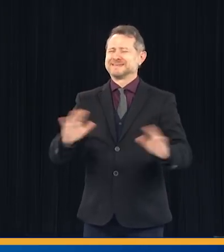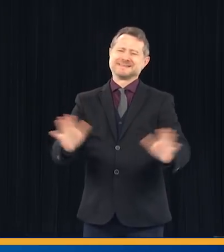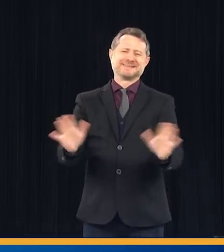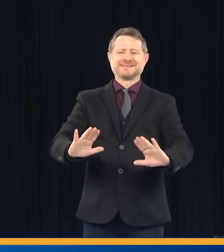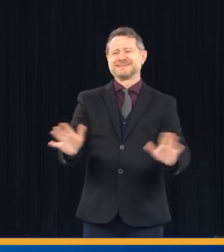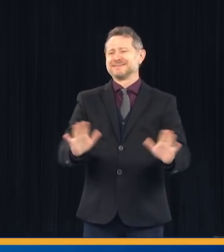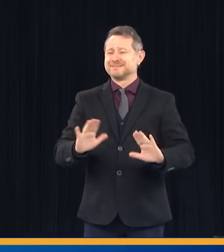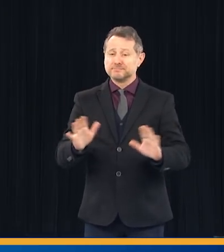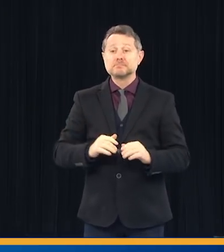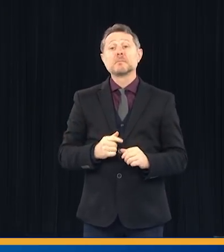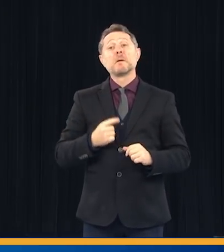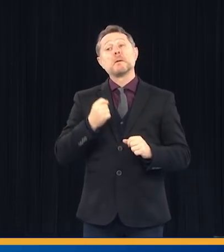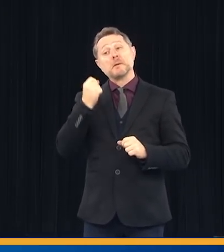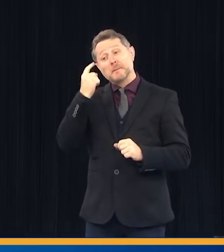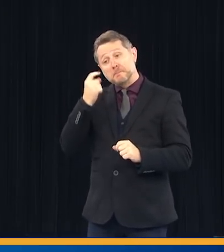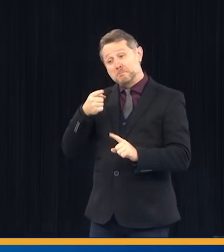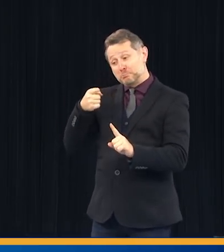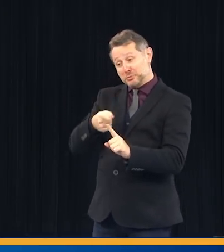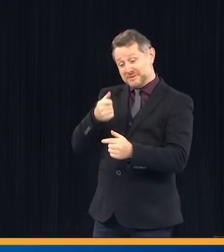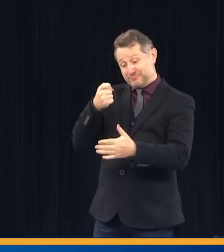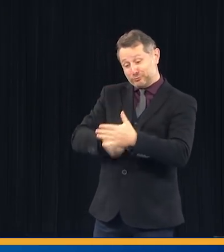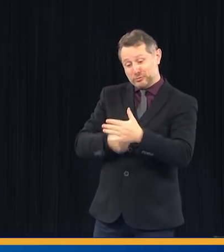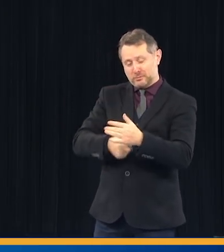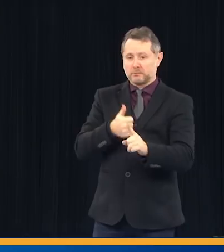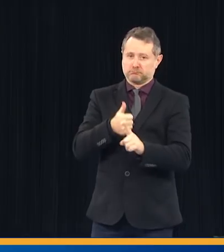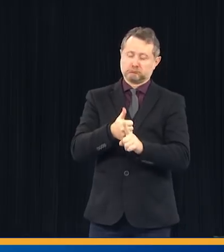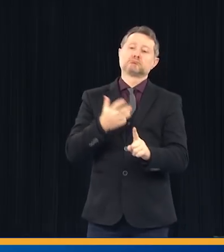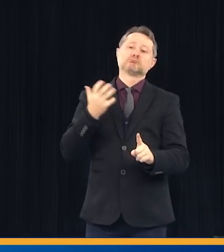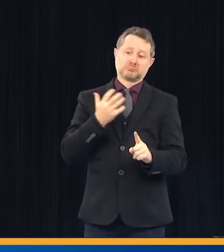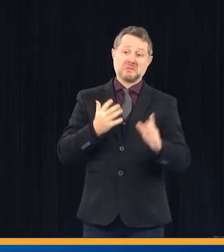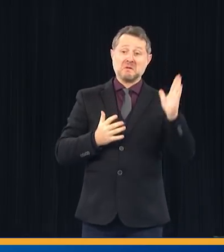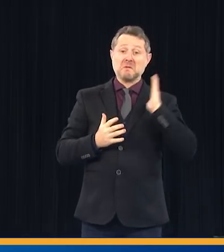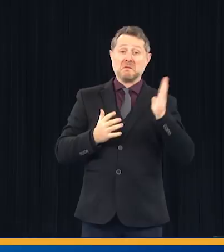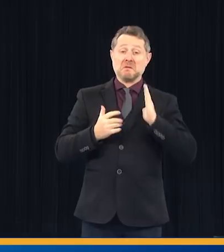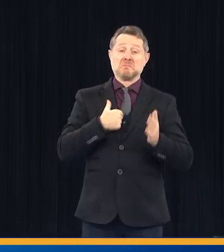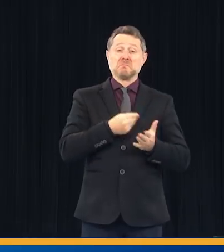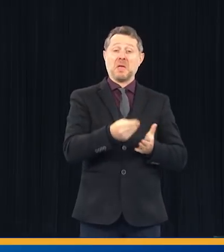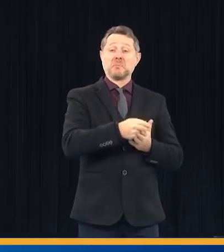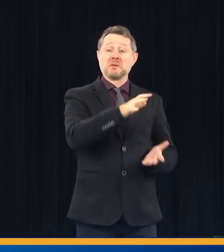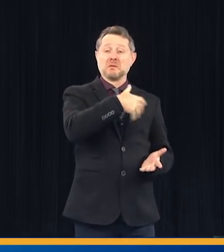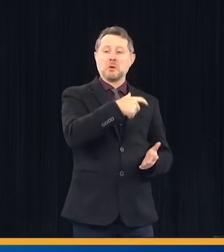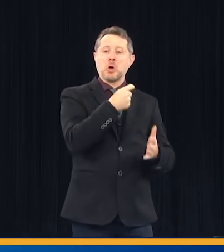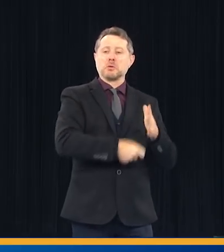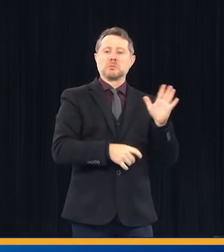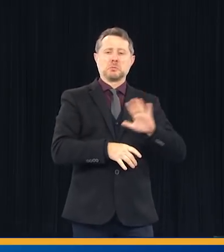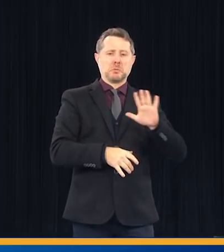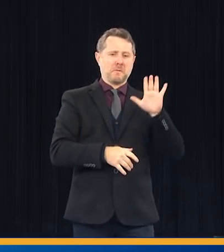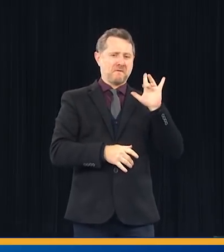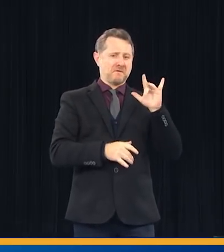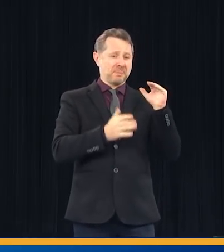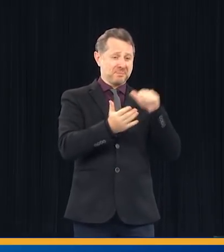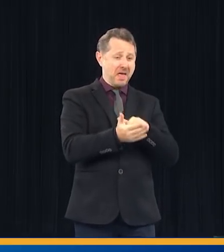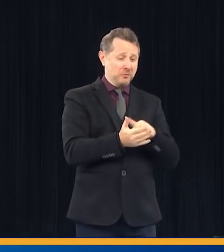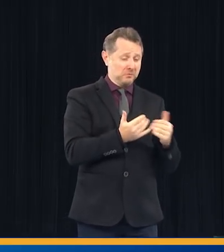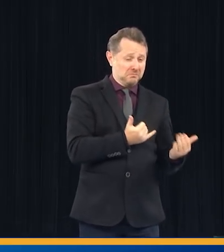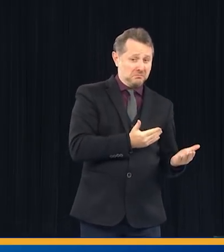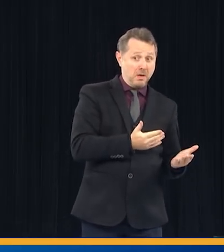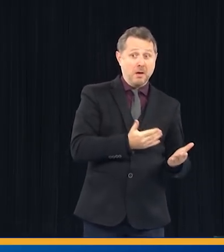of ventilators. When we started buying them, they were about $25,000. Now, they're